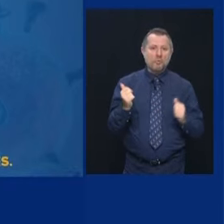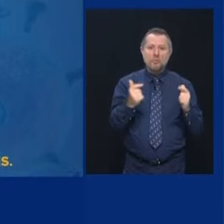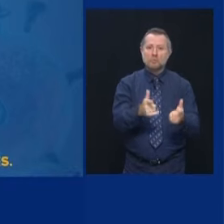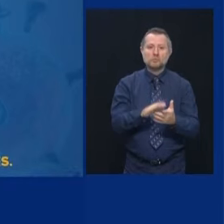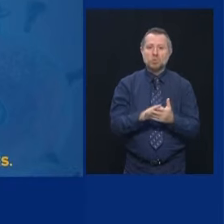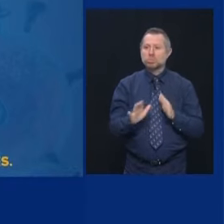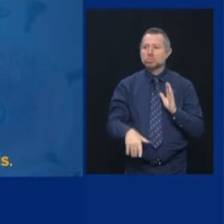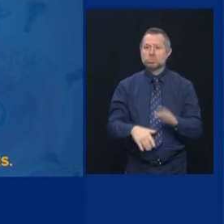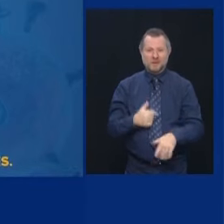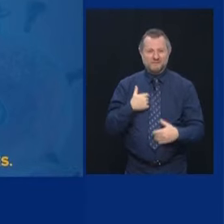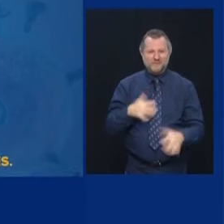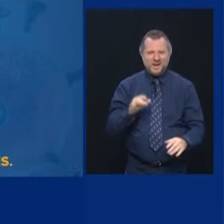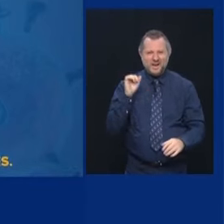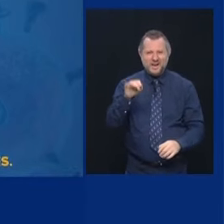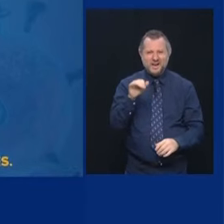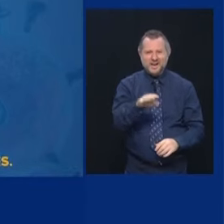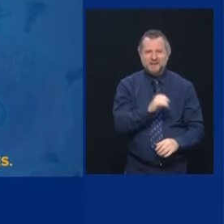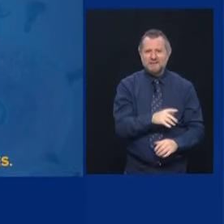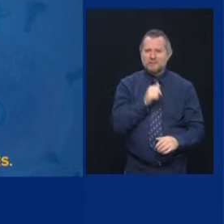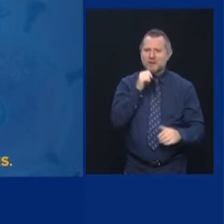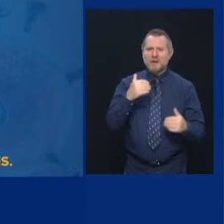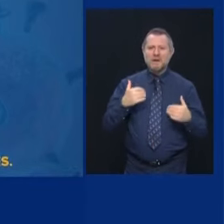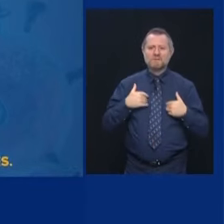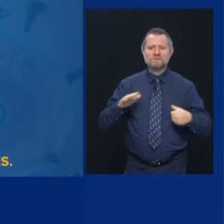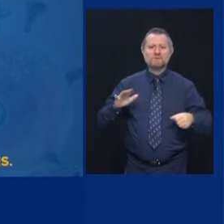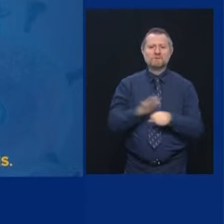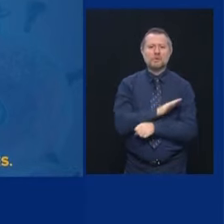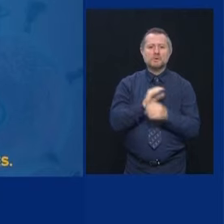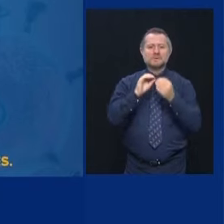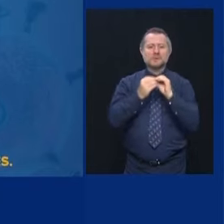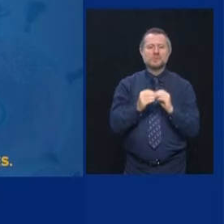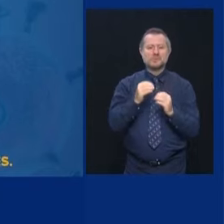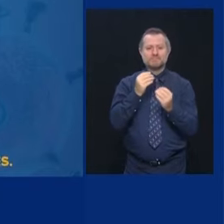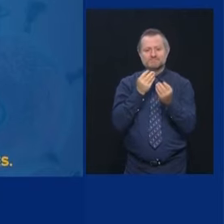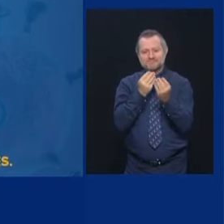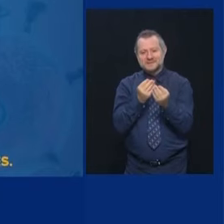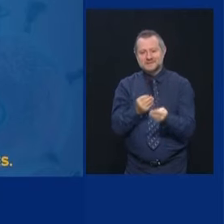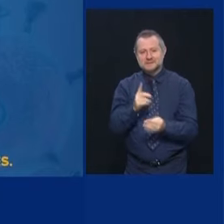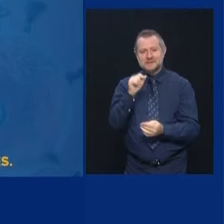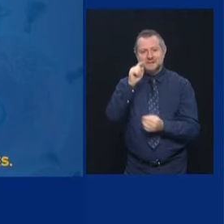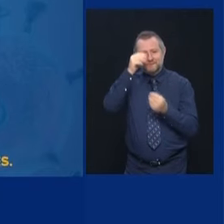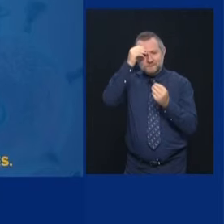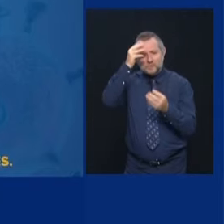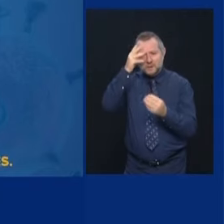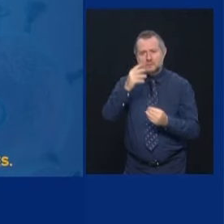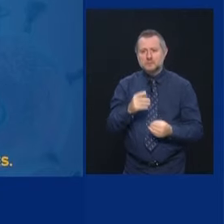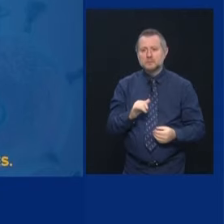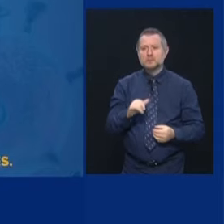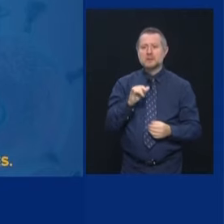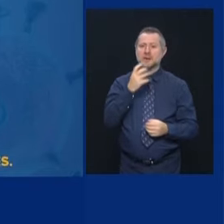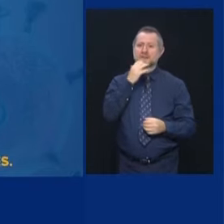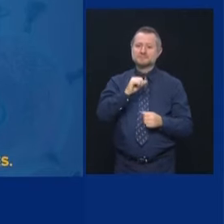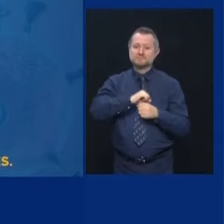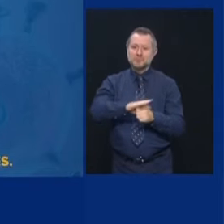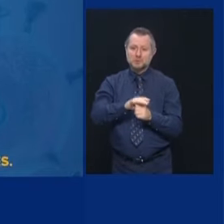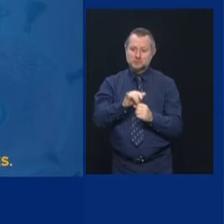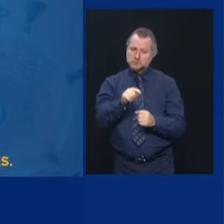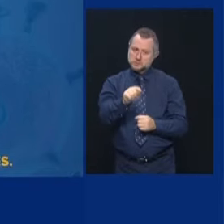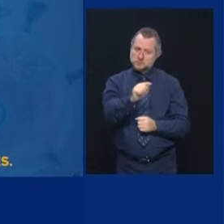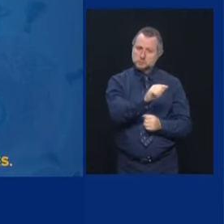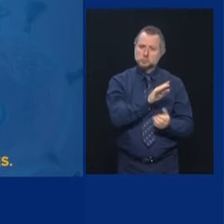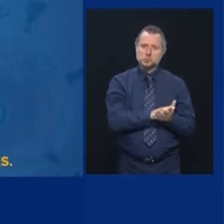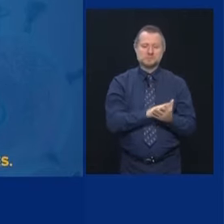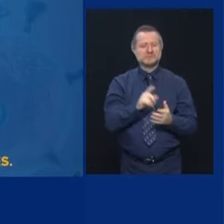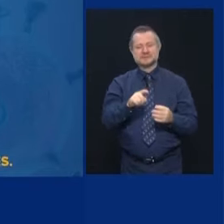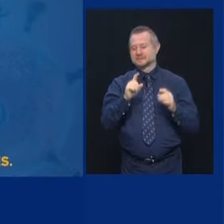So we don't have data on all of the schools in these hotspot clusters.